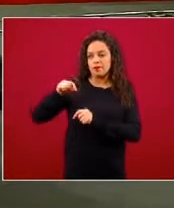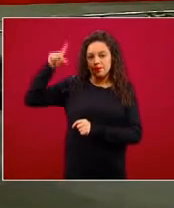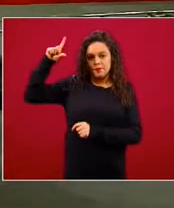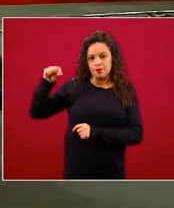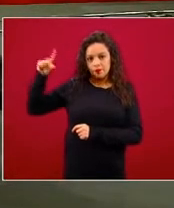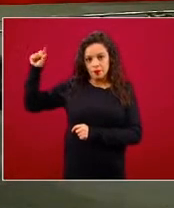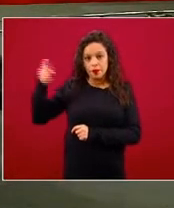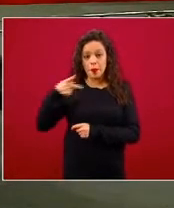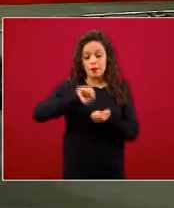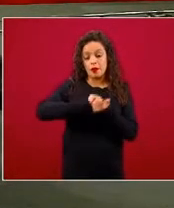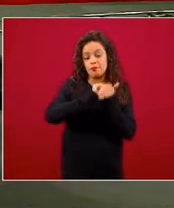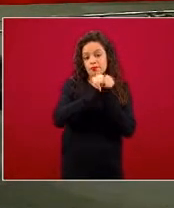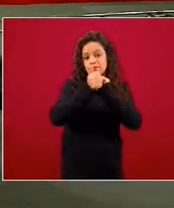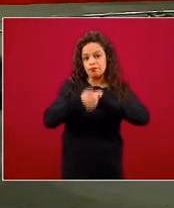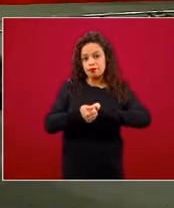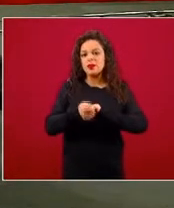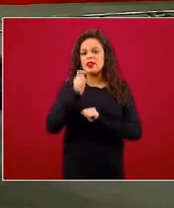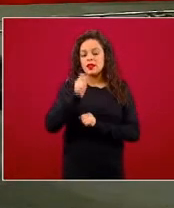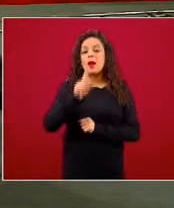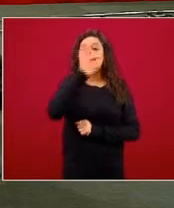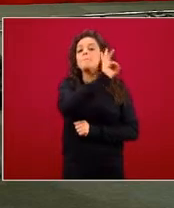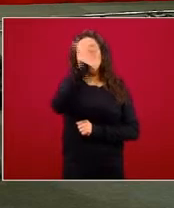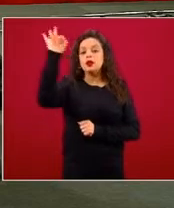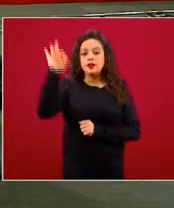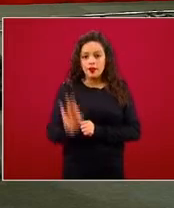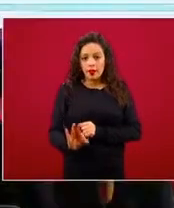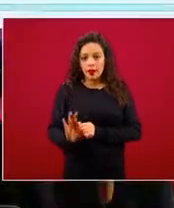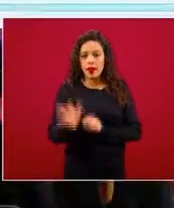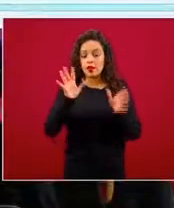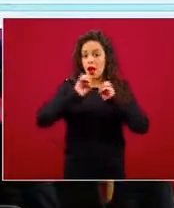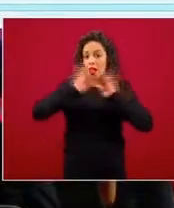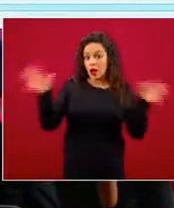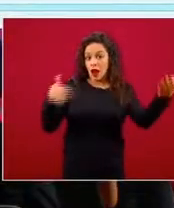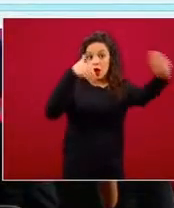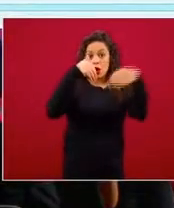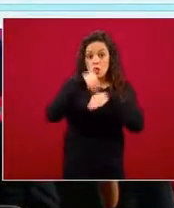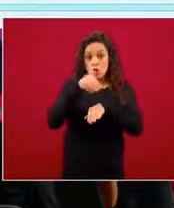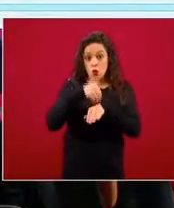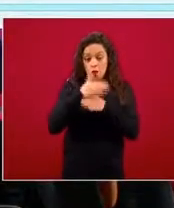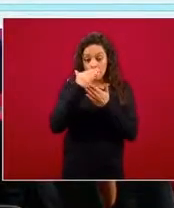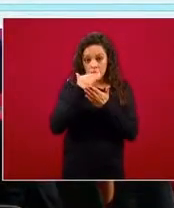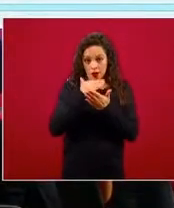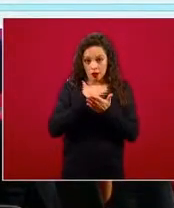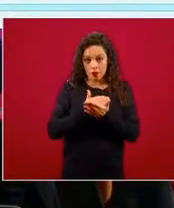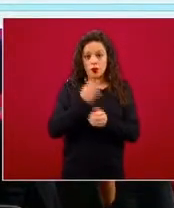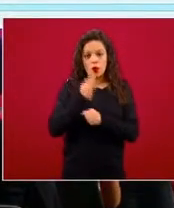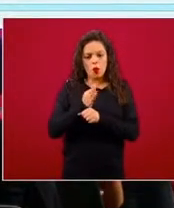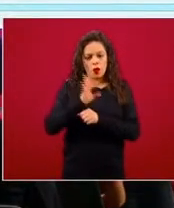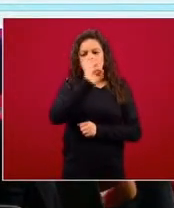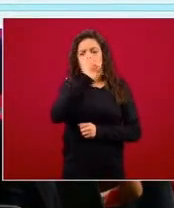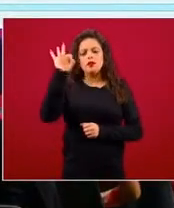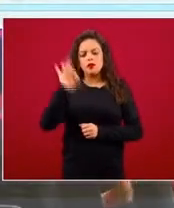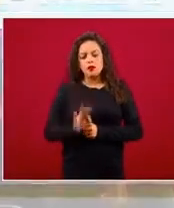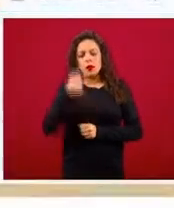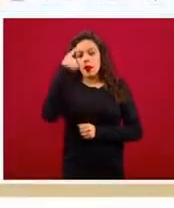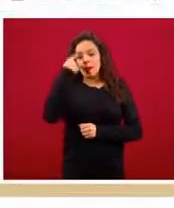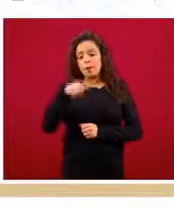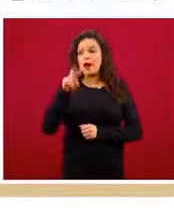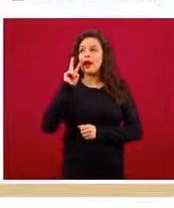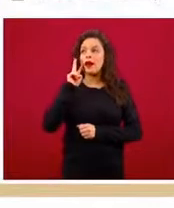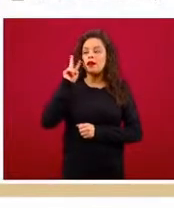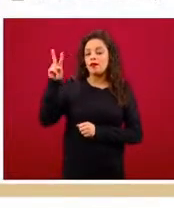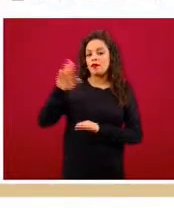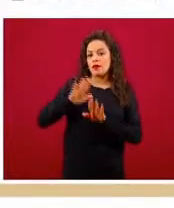We had a number before, now we turned it into percentages so that we can show you the combinations of pneumonias in